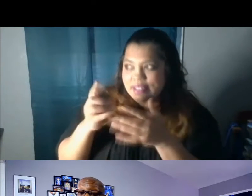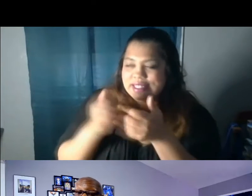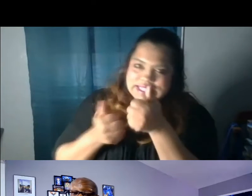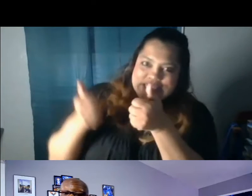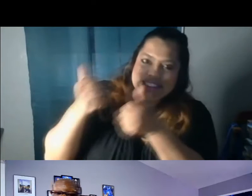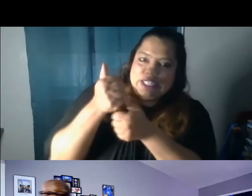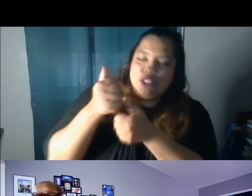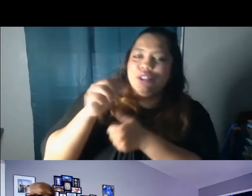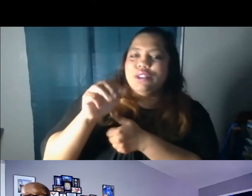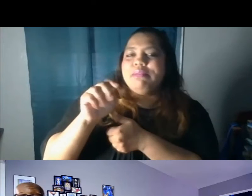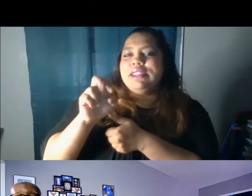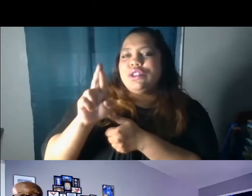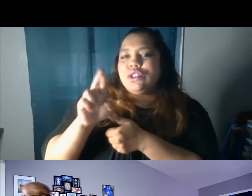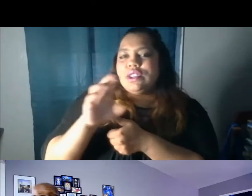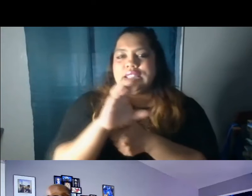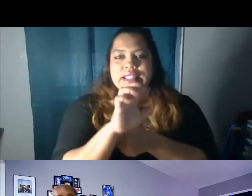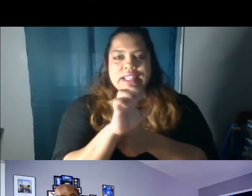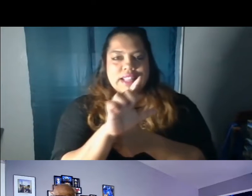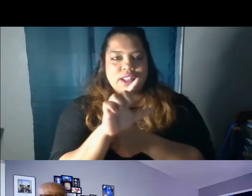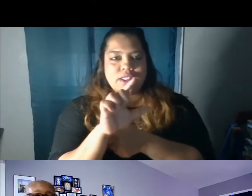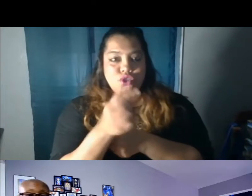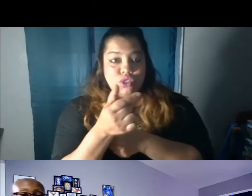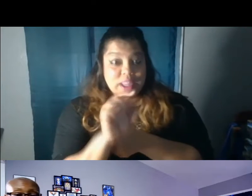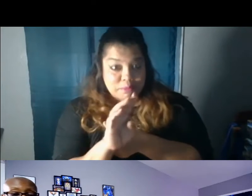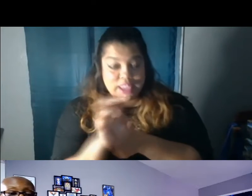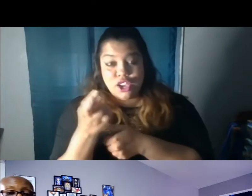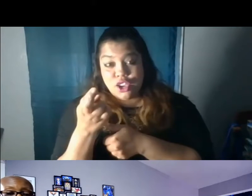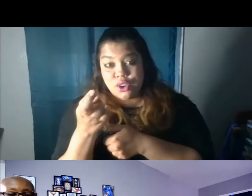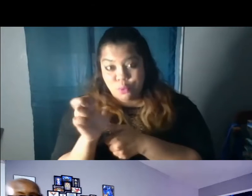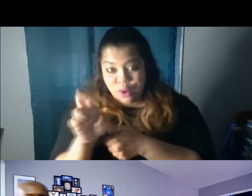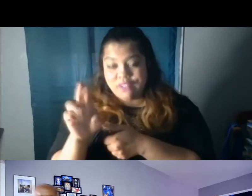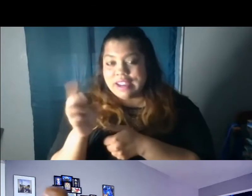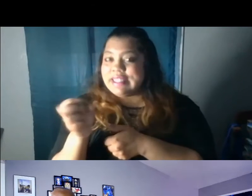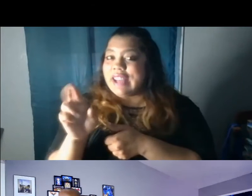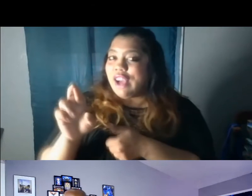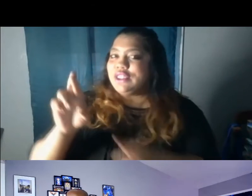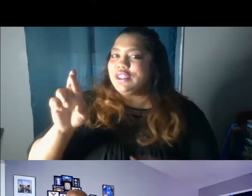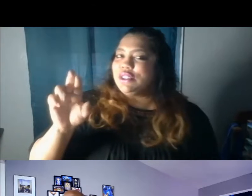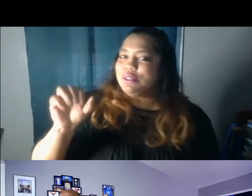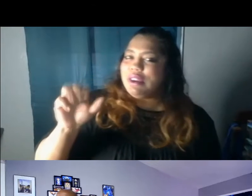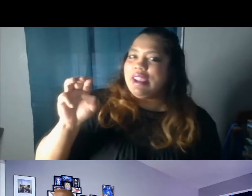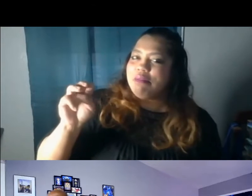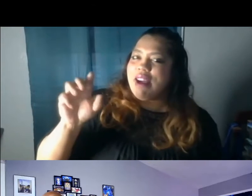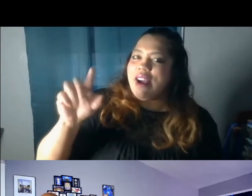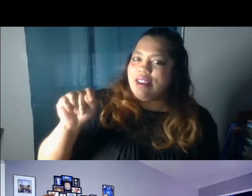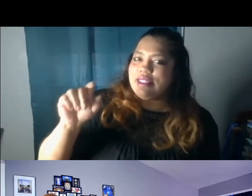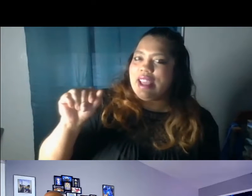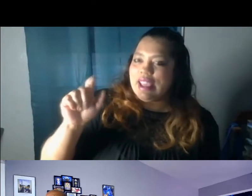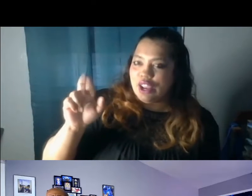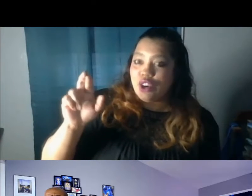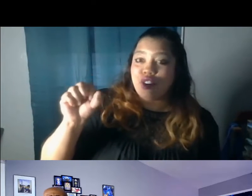Center for Spiritual Living, Greater Baltimore, Reverend Dr. Raymont Anderson. He